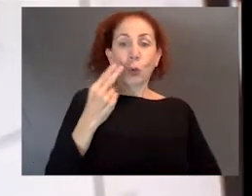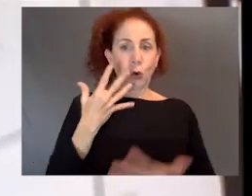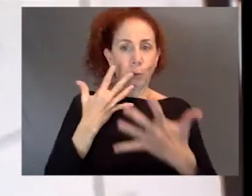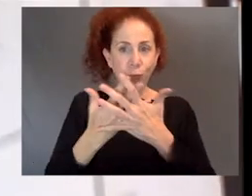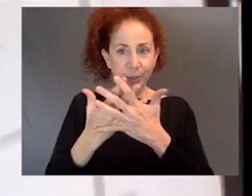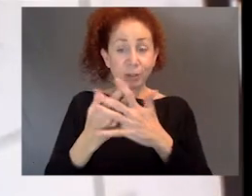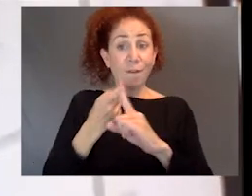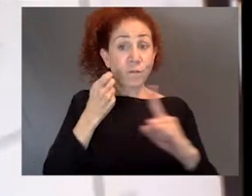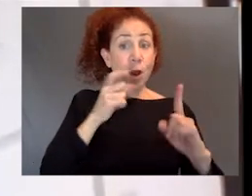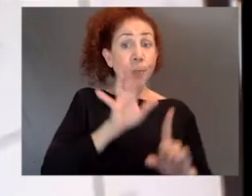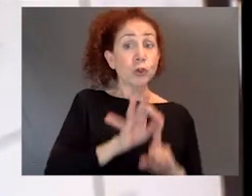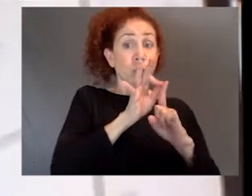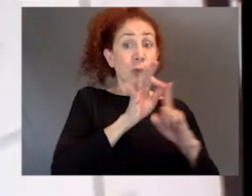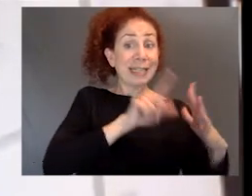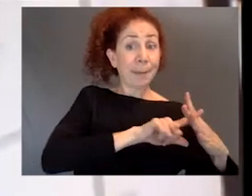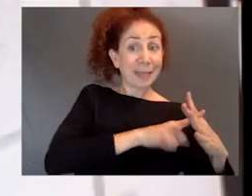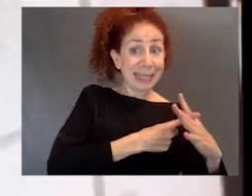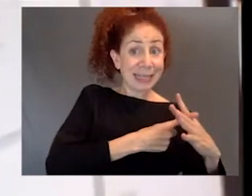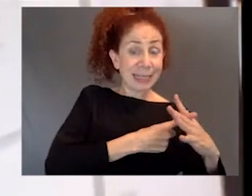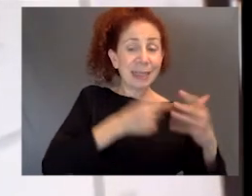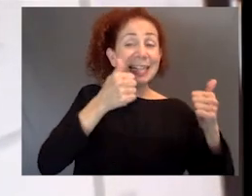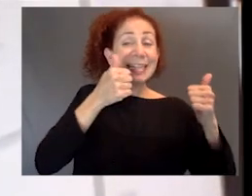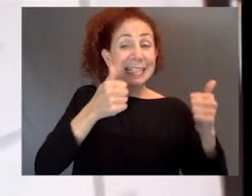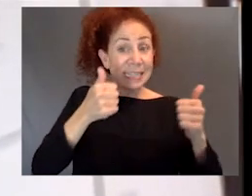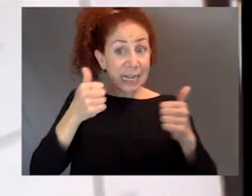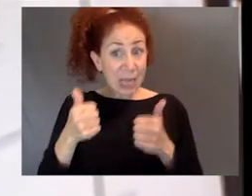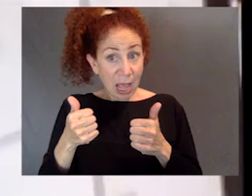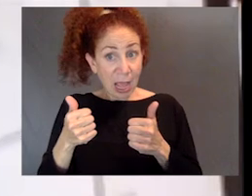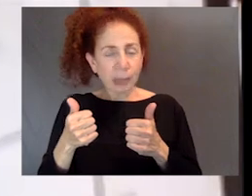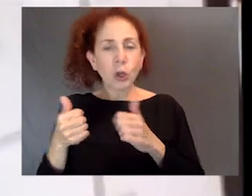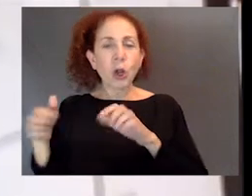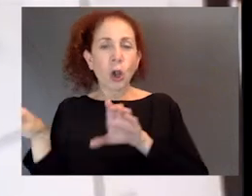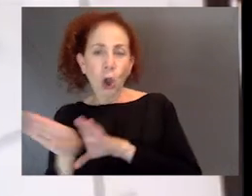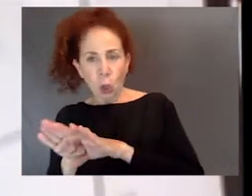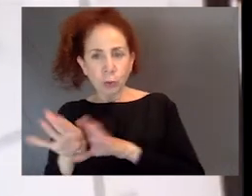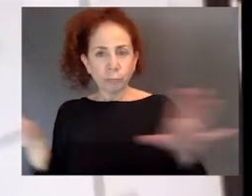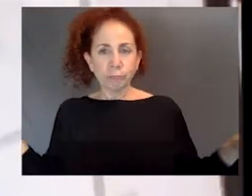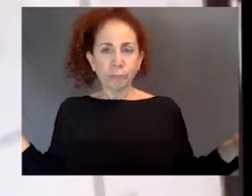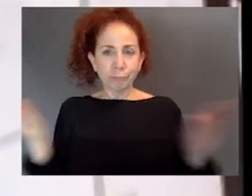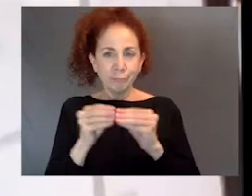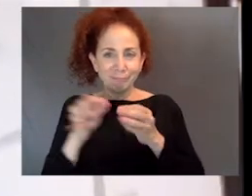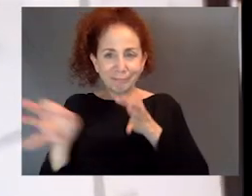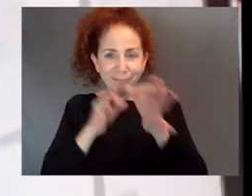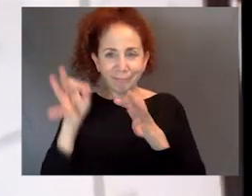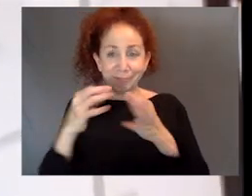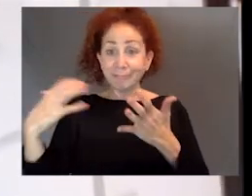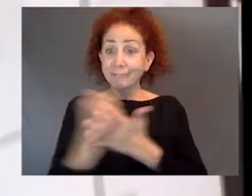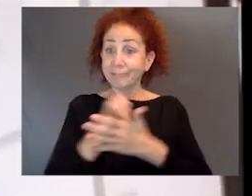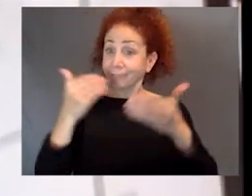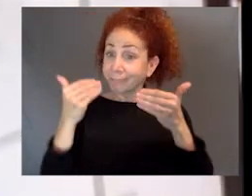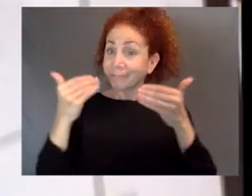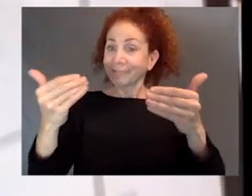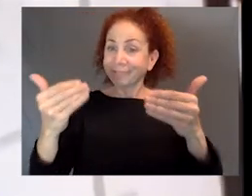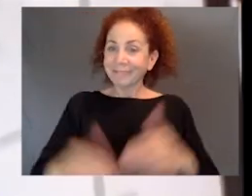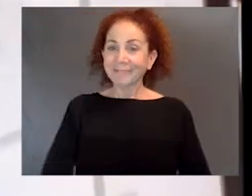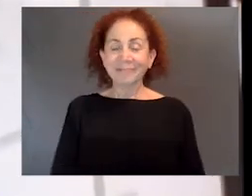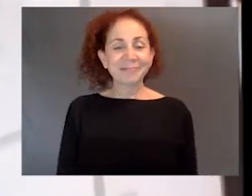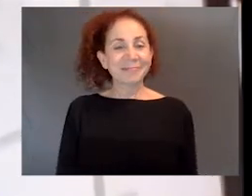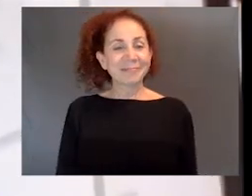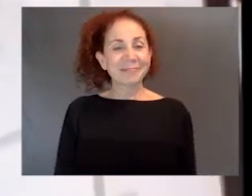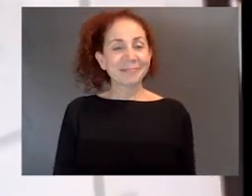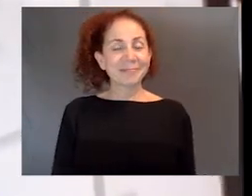prison, from its unique beginnings, its gradual decline, and its eventual closure. So without further ado, let us